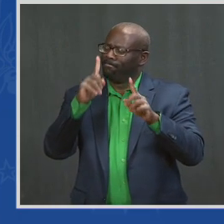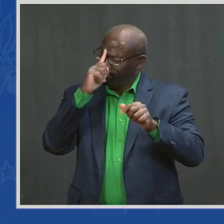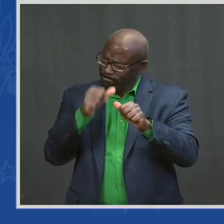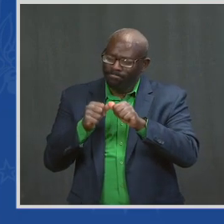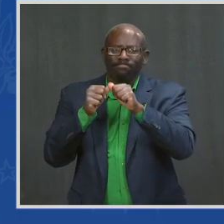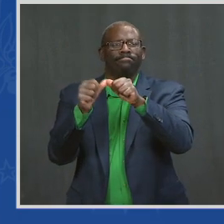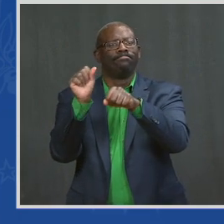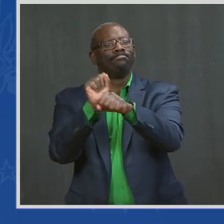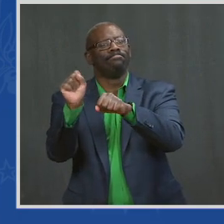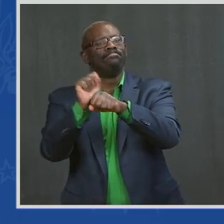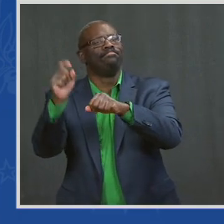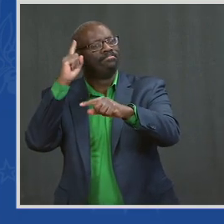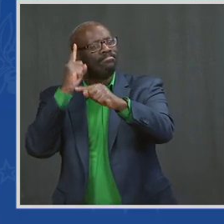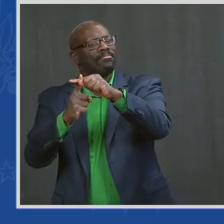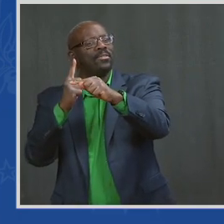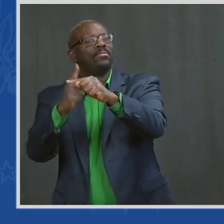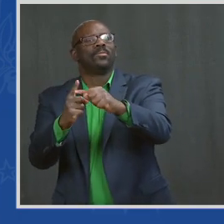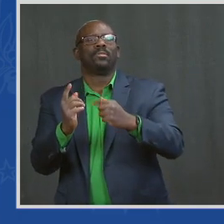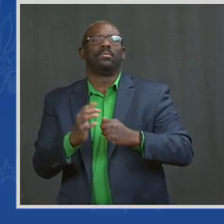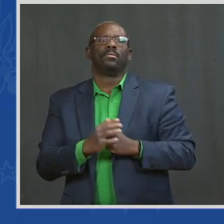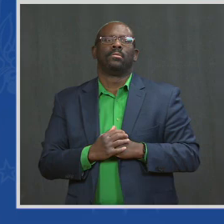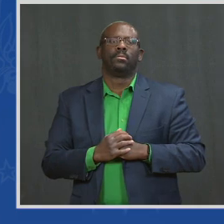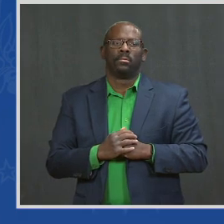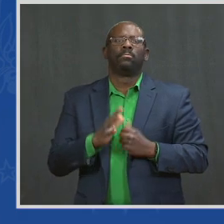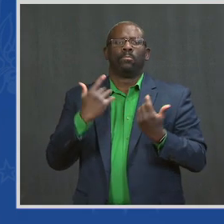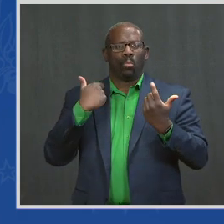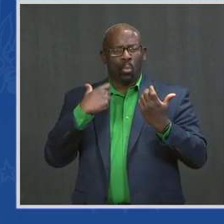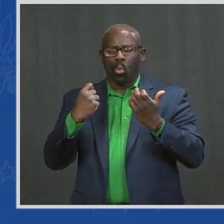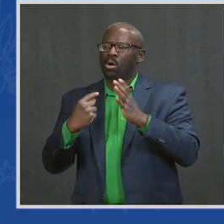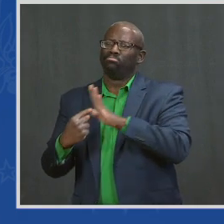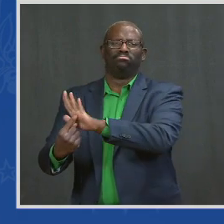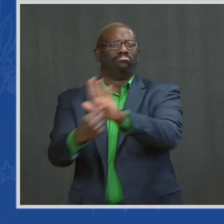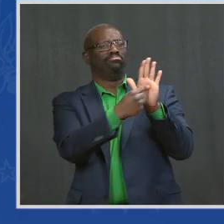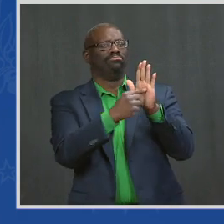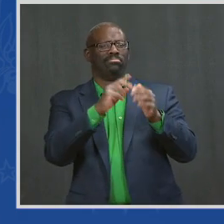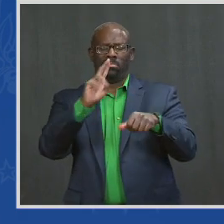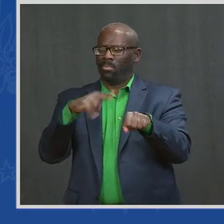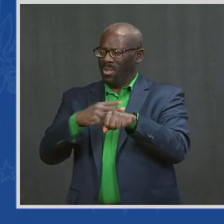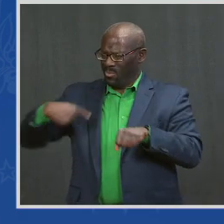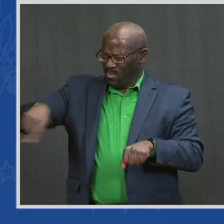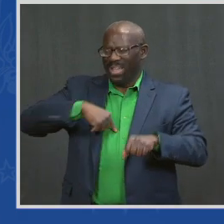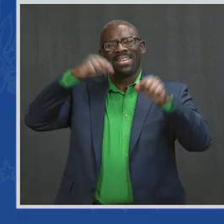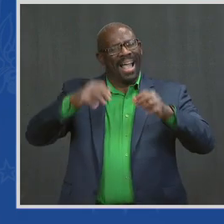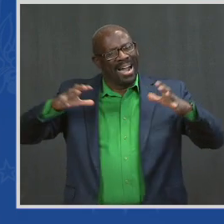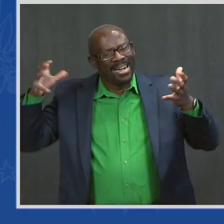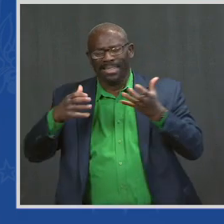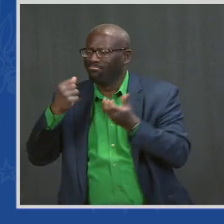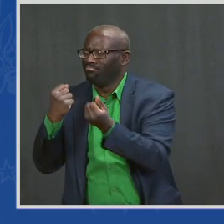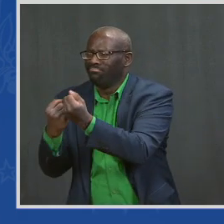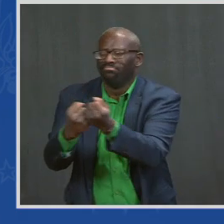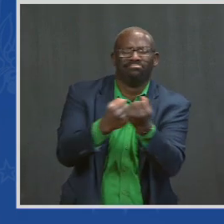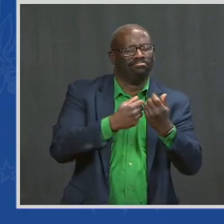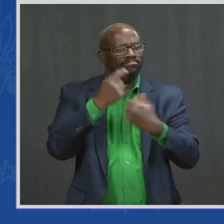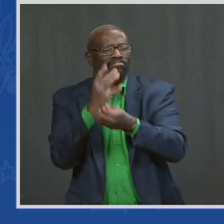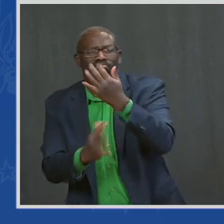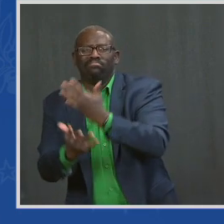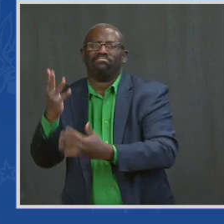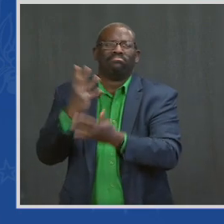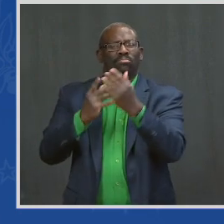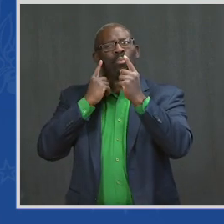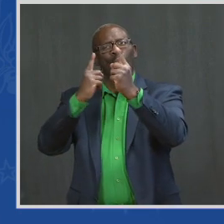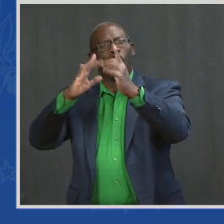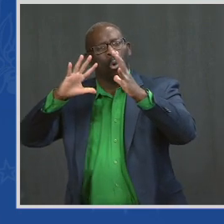that we showed the nation that we can come together as Democrats and Republicans to commemorate this day